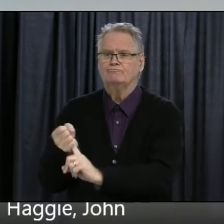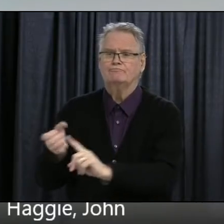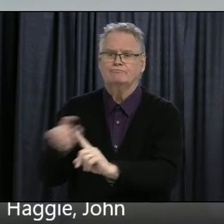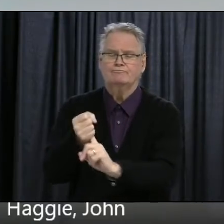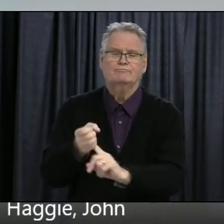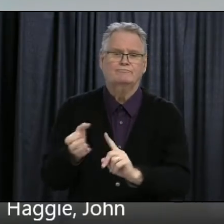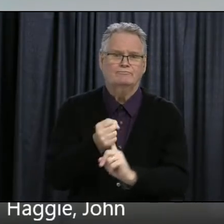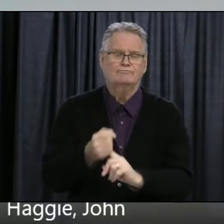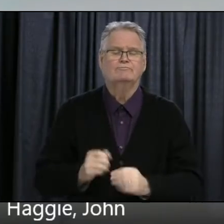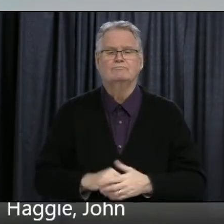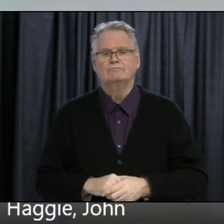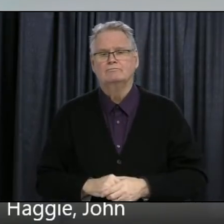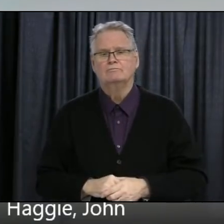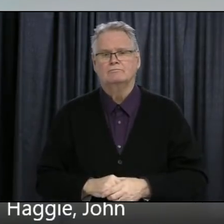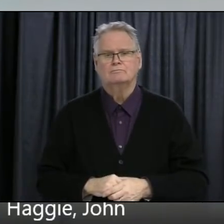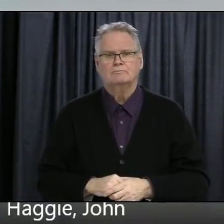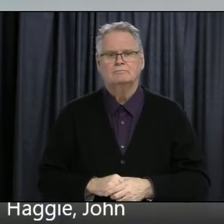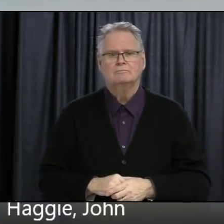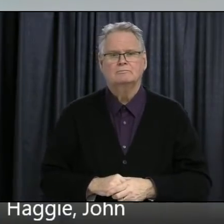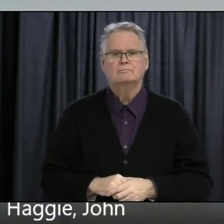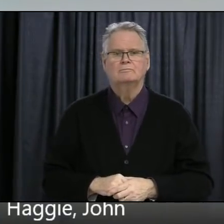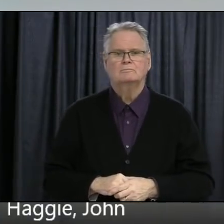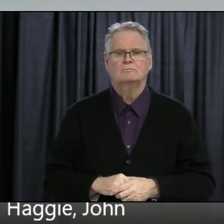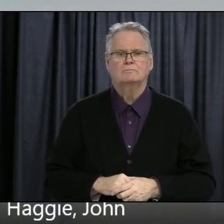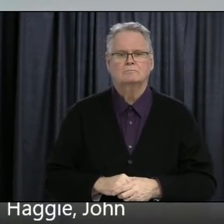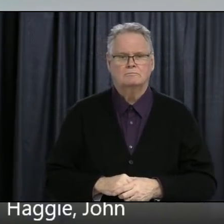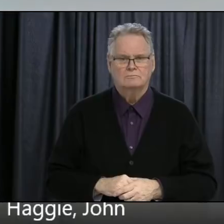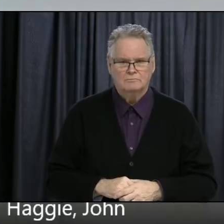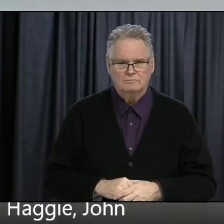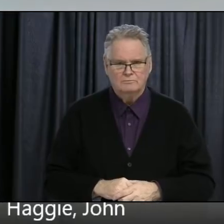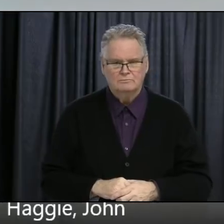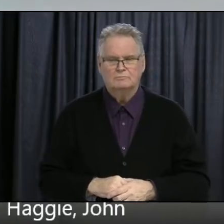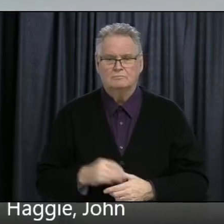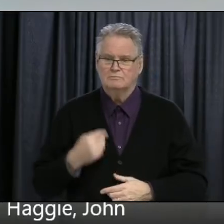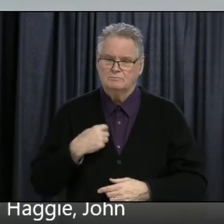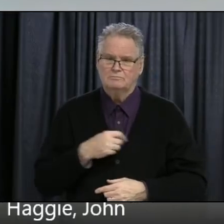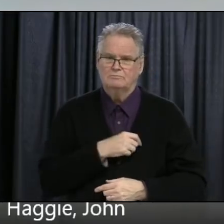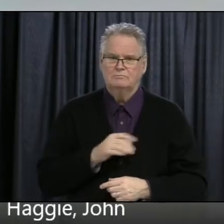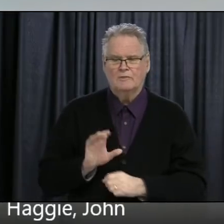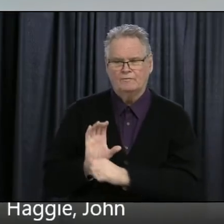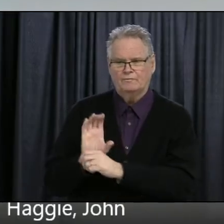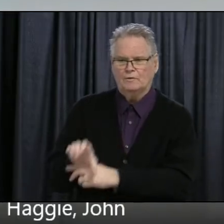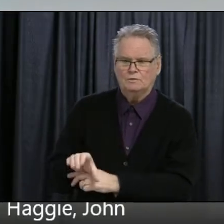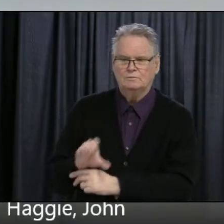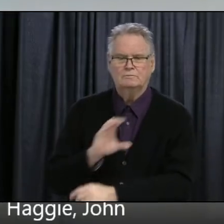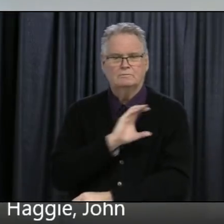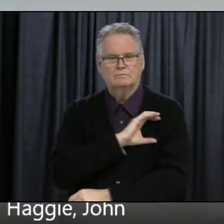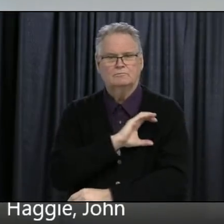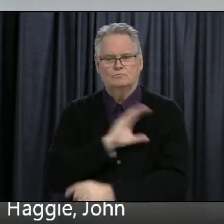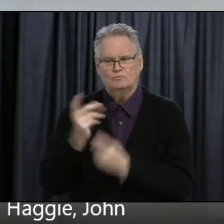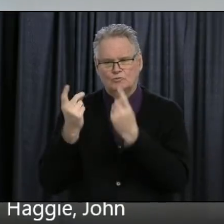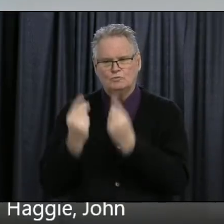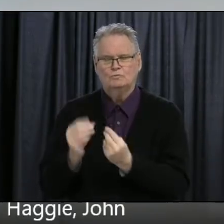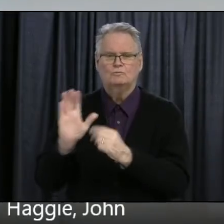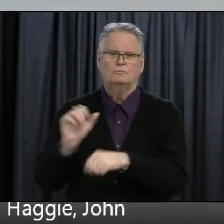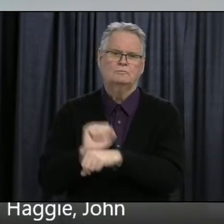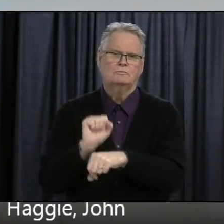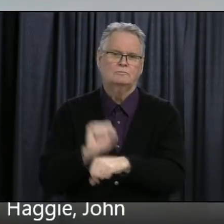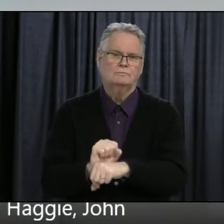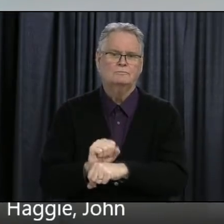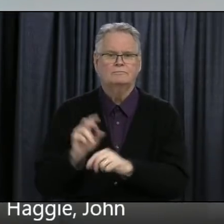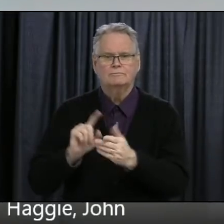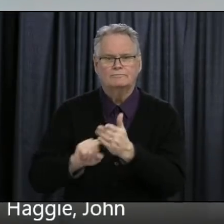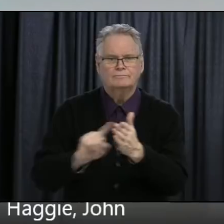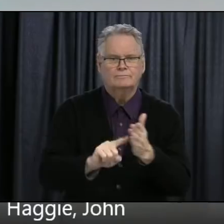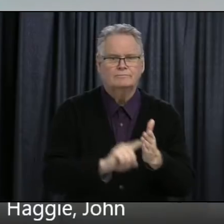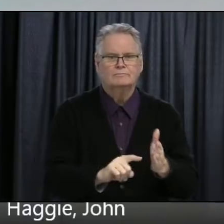will be able to pursue. But I also understand that summary offence tickets have been issued. The last number I saw, maybe 5,